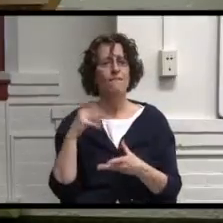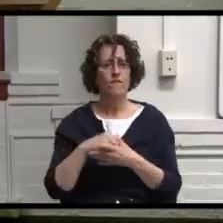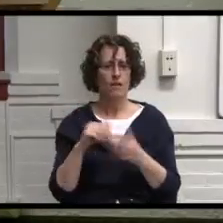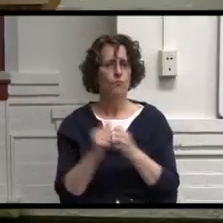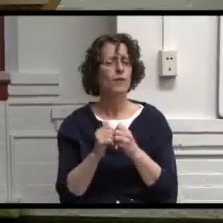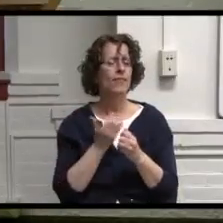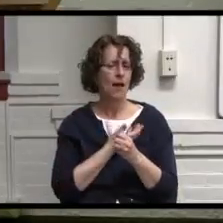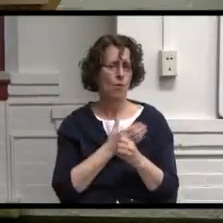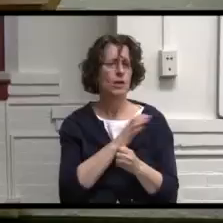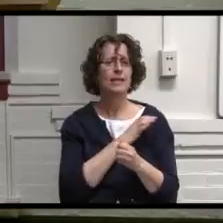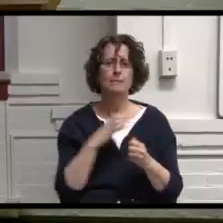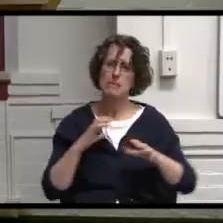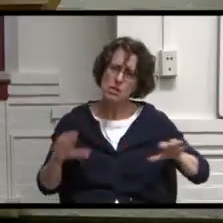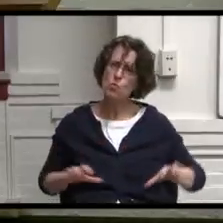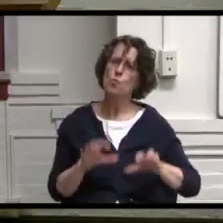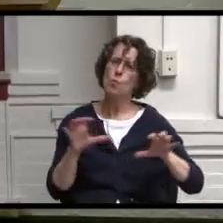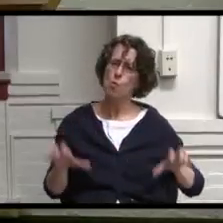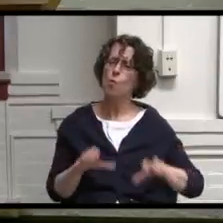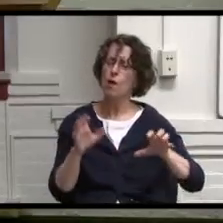first started.